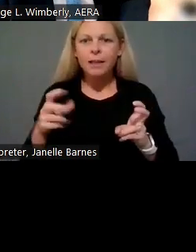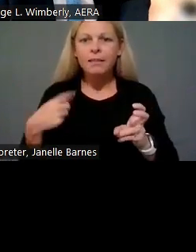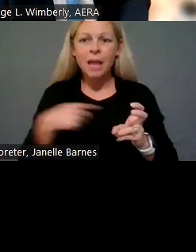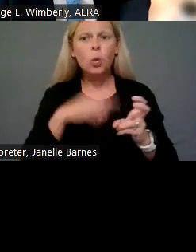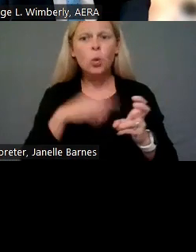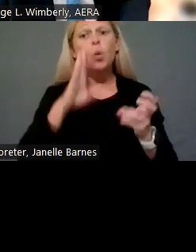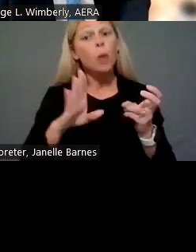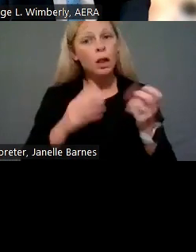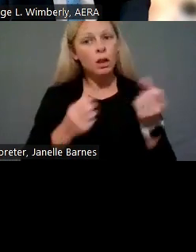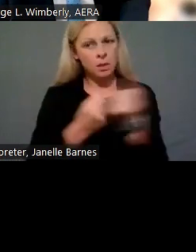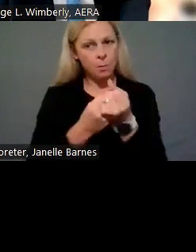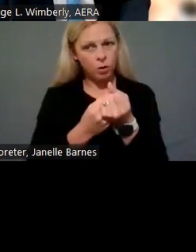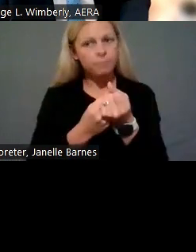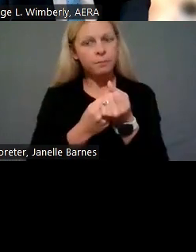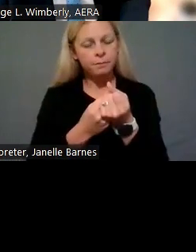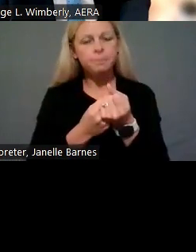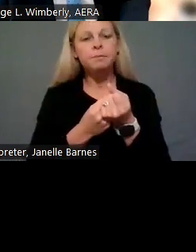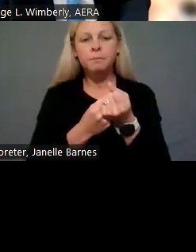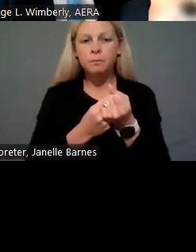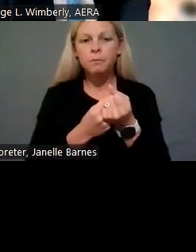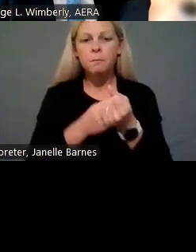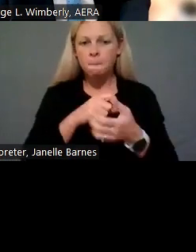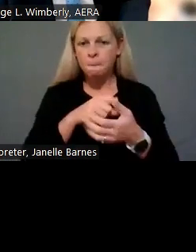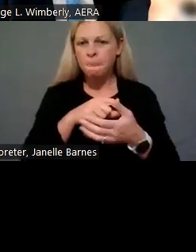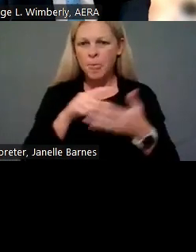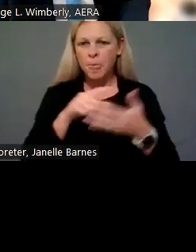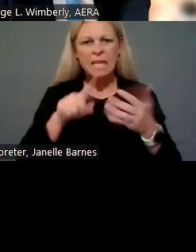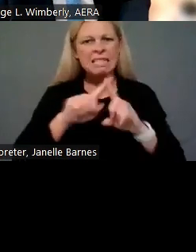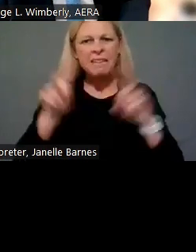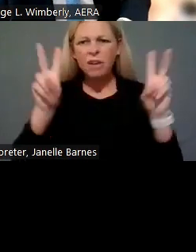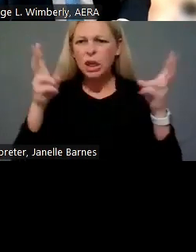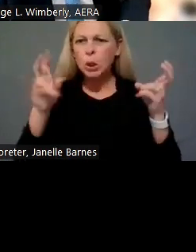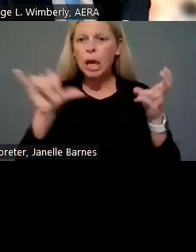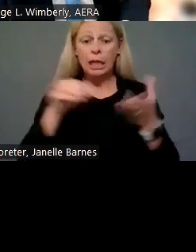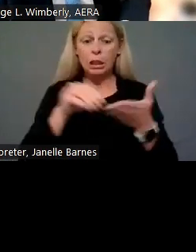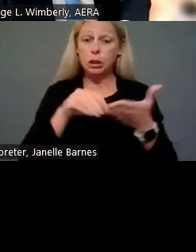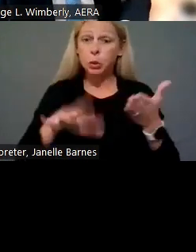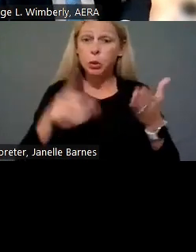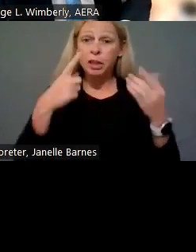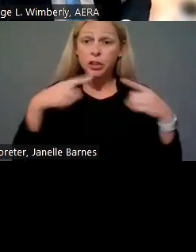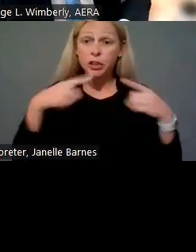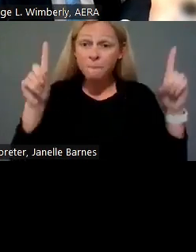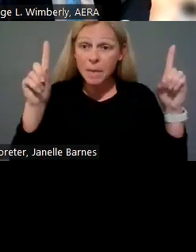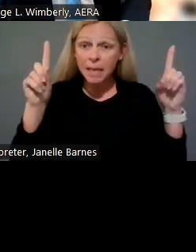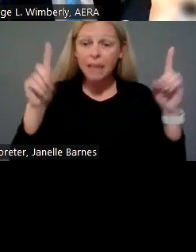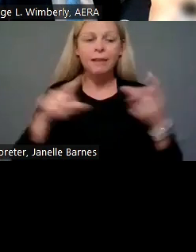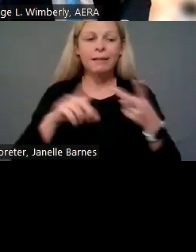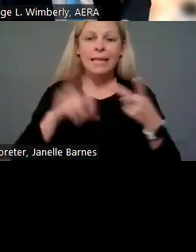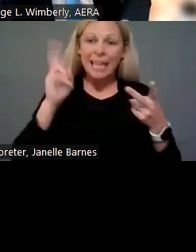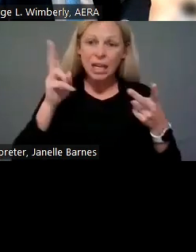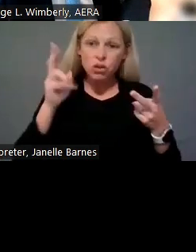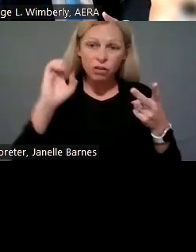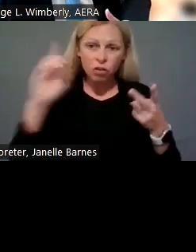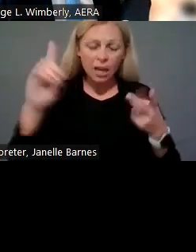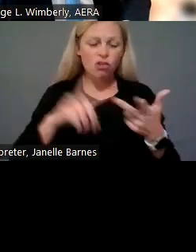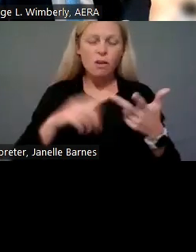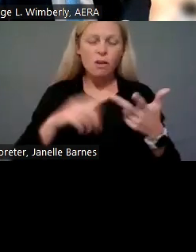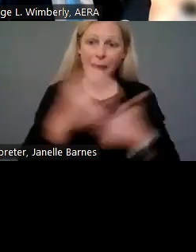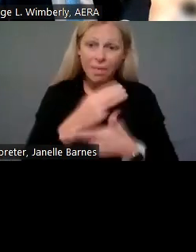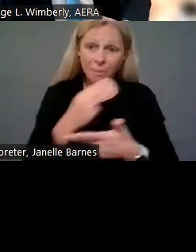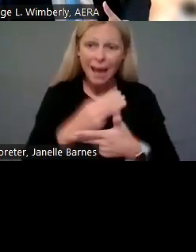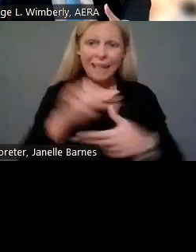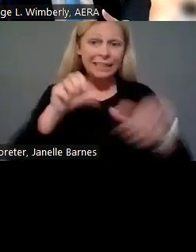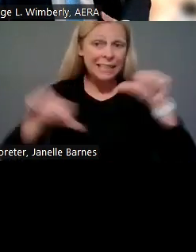support. And this can be around issues again, student achievement, things, history of education, mathematics and